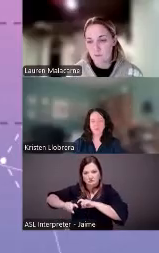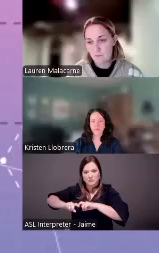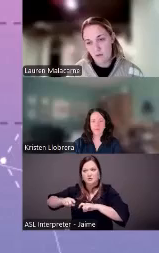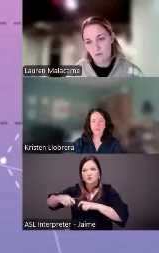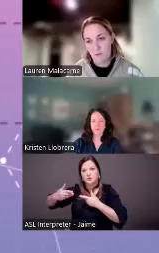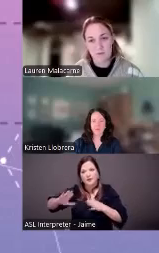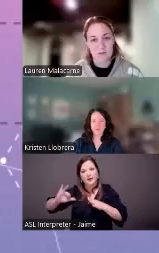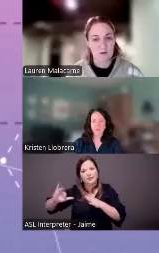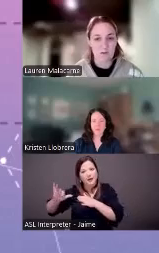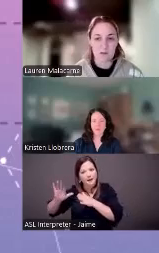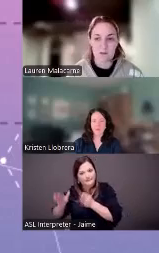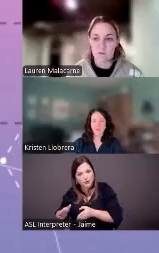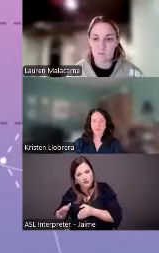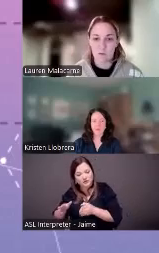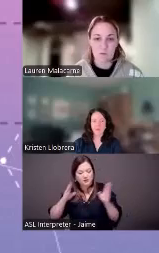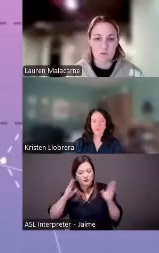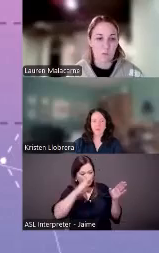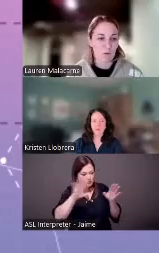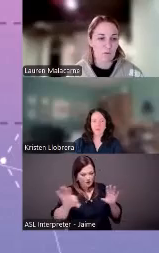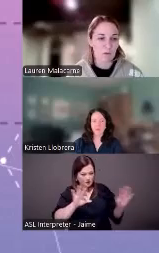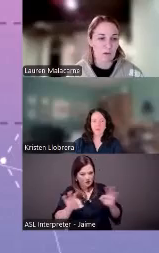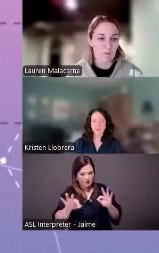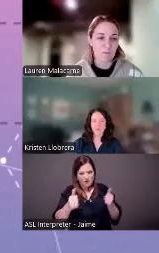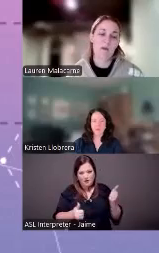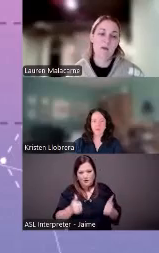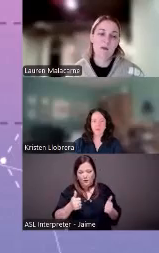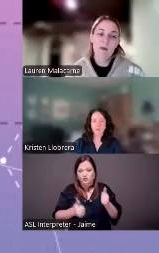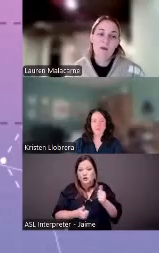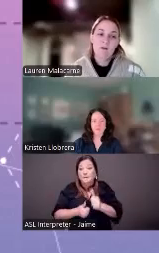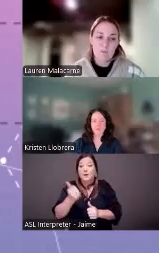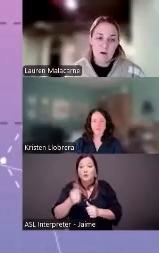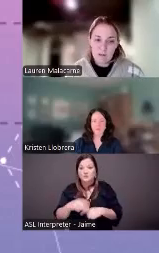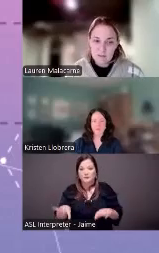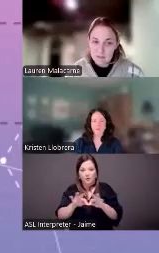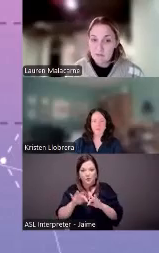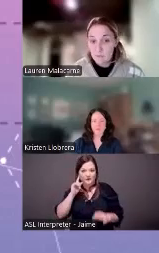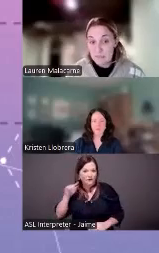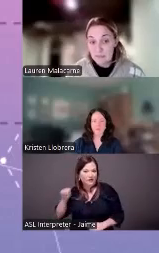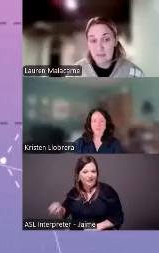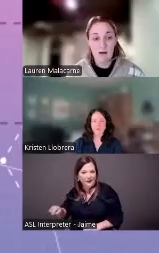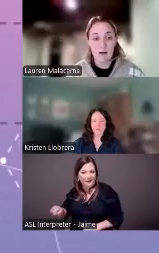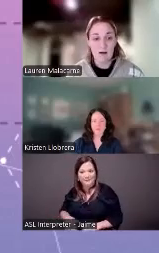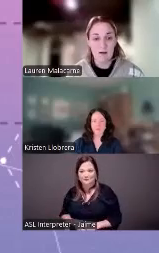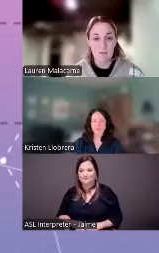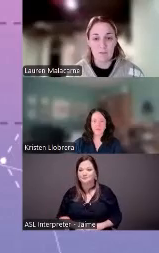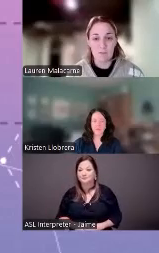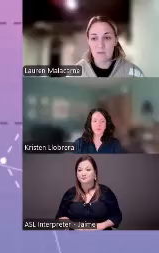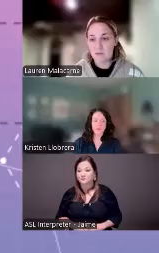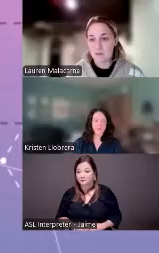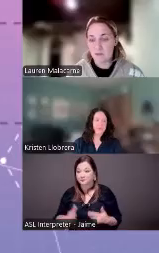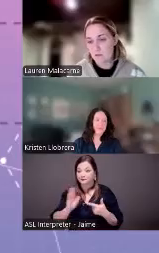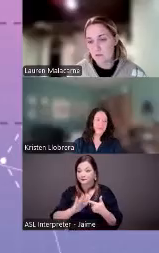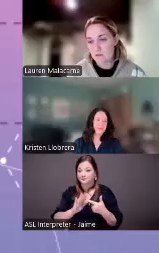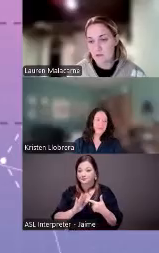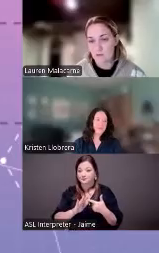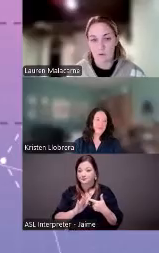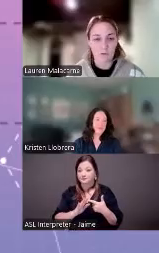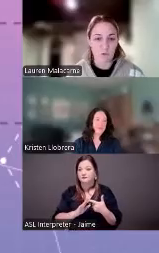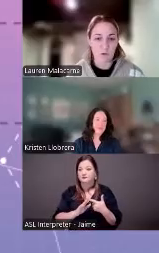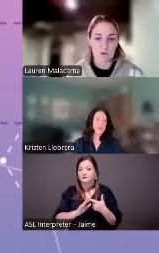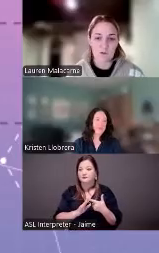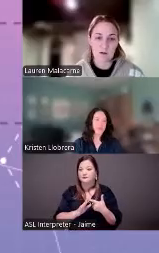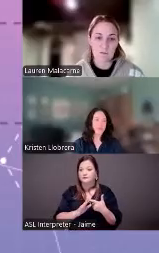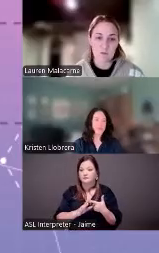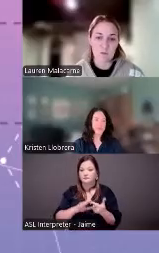to maybe focus in on the things that would be most important for them. The spotting and safety piece is a consistent